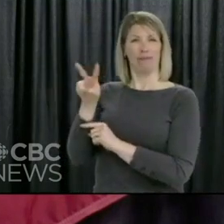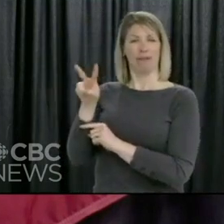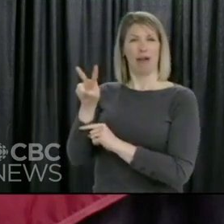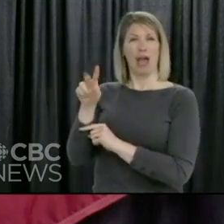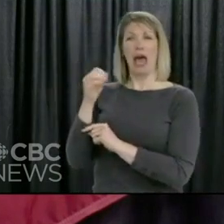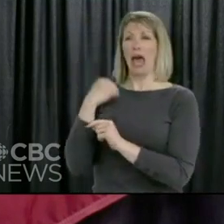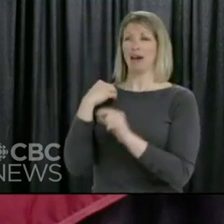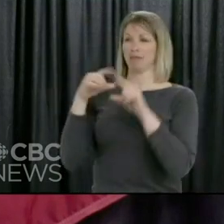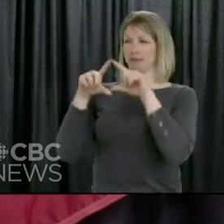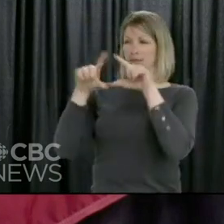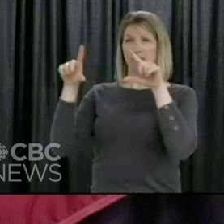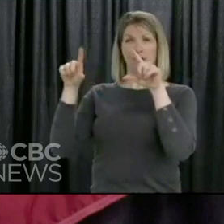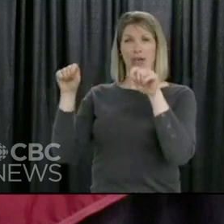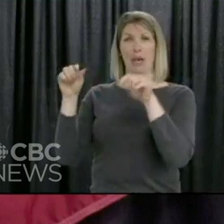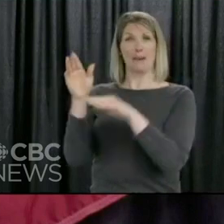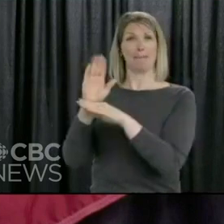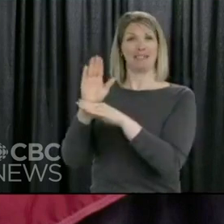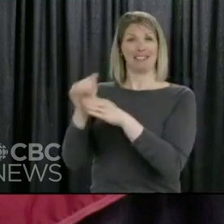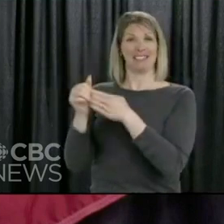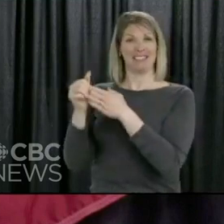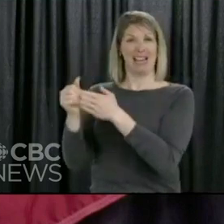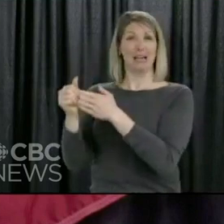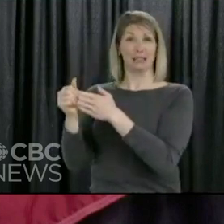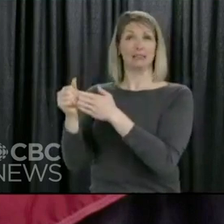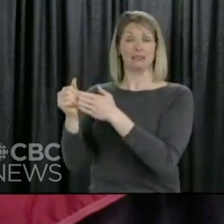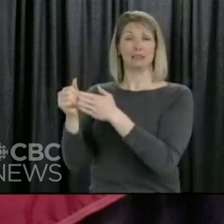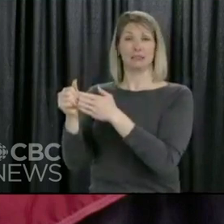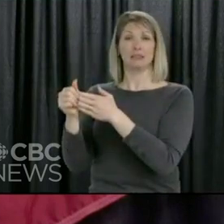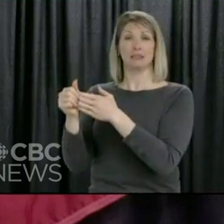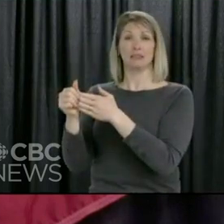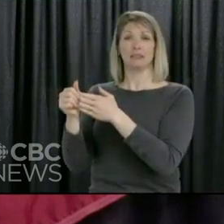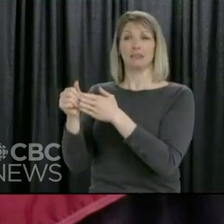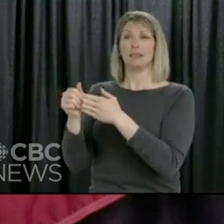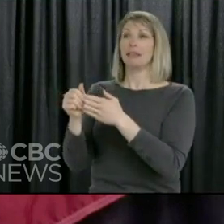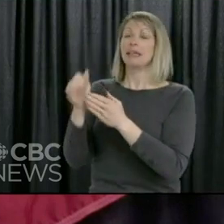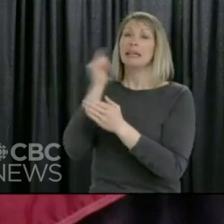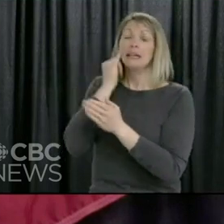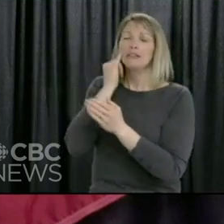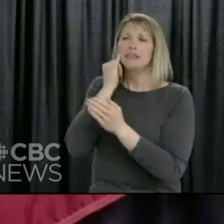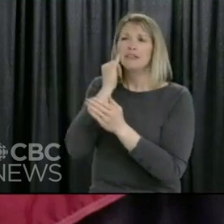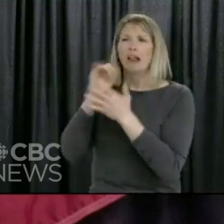guidance group there that's been established. If it's not specific enough, if